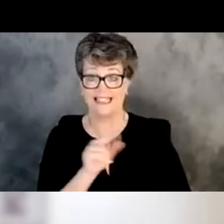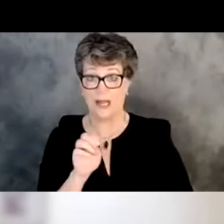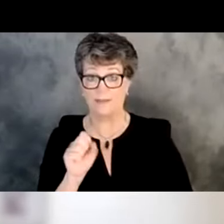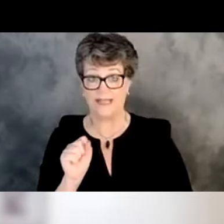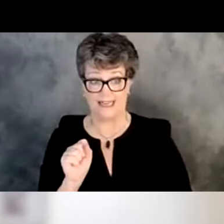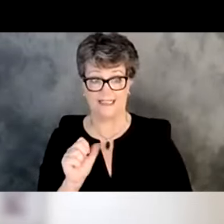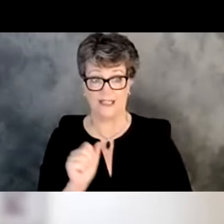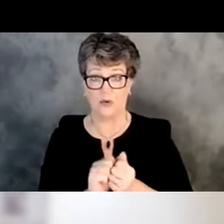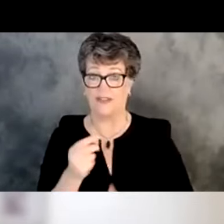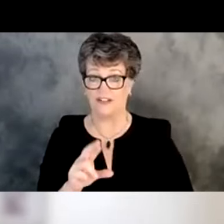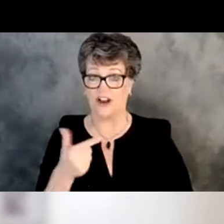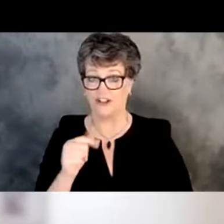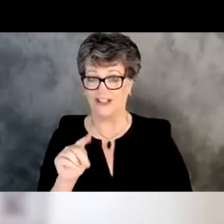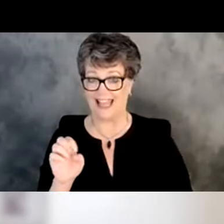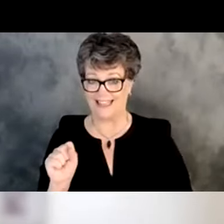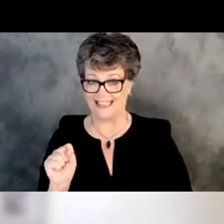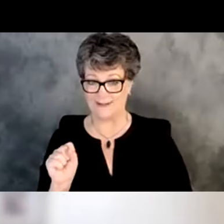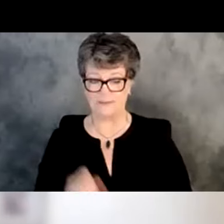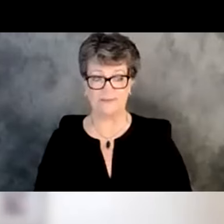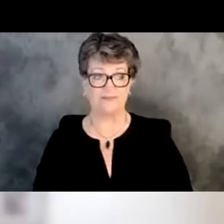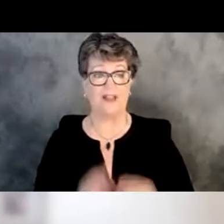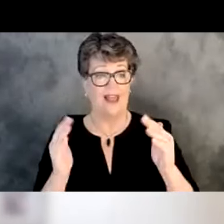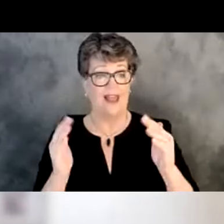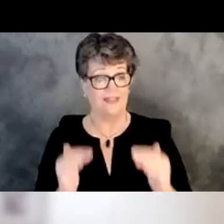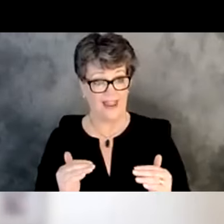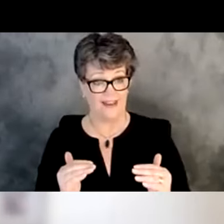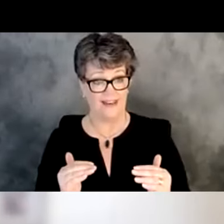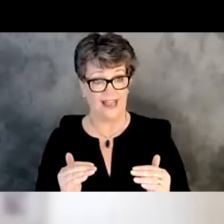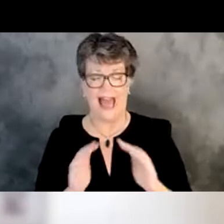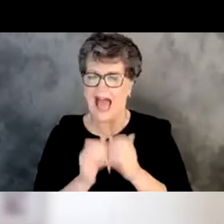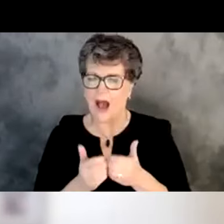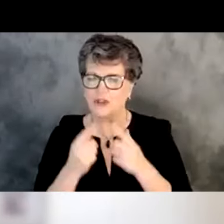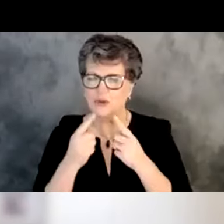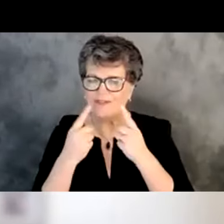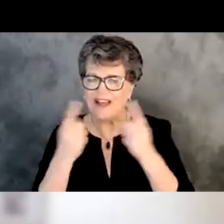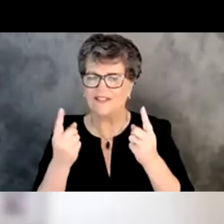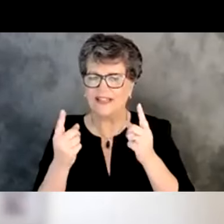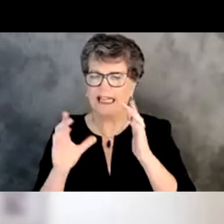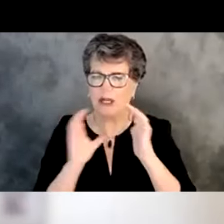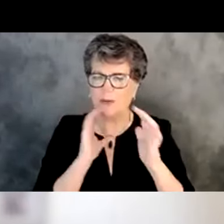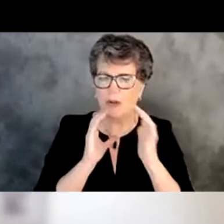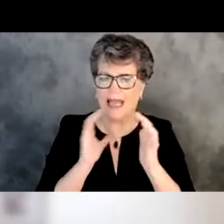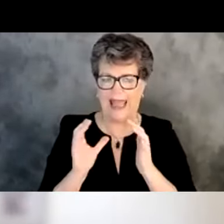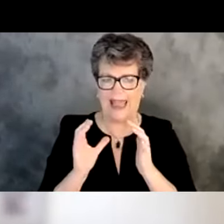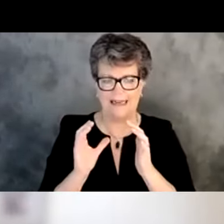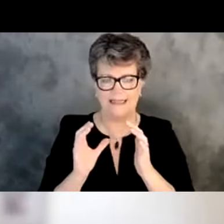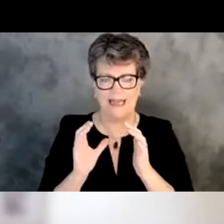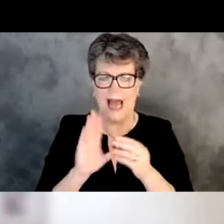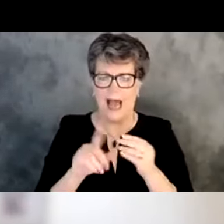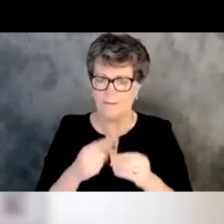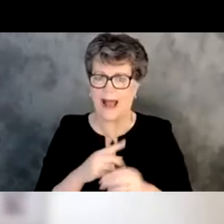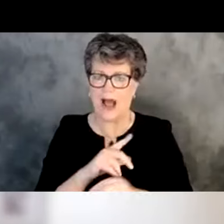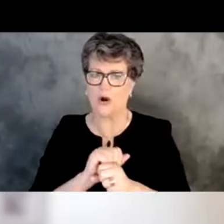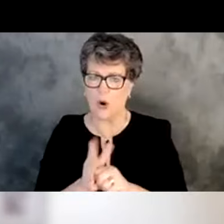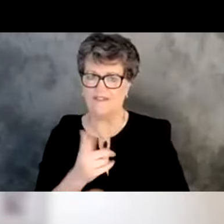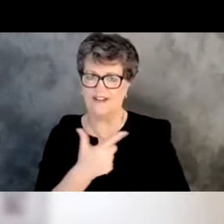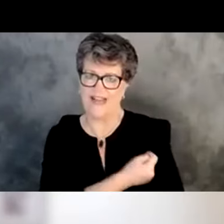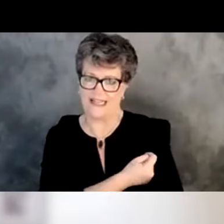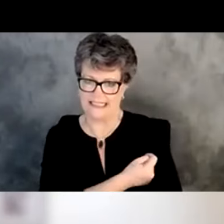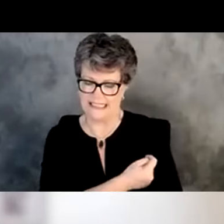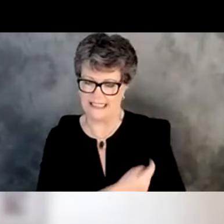with Dr. Gates. Then we're going to go into how to effectively communicate about